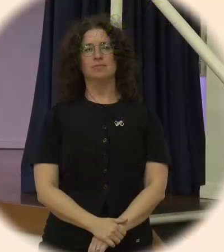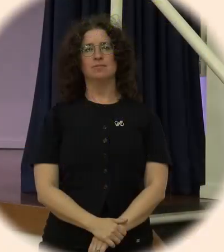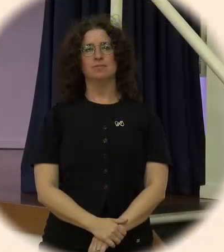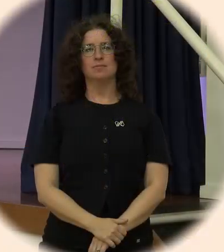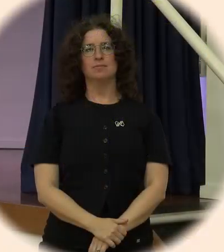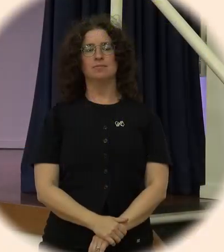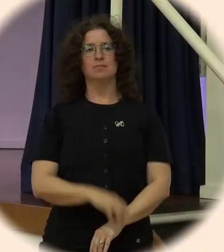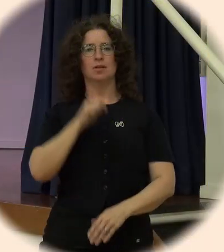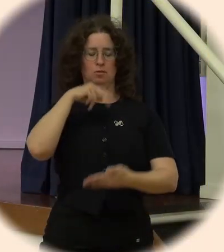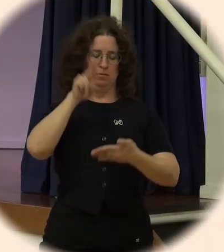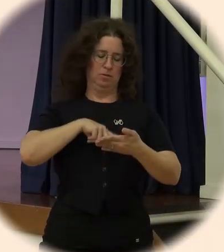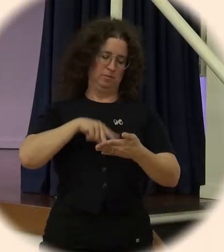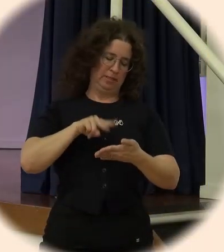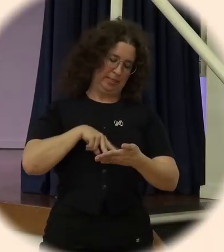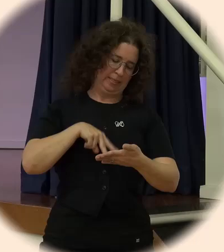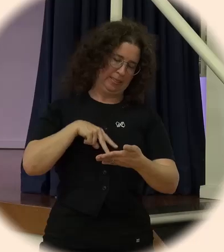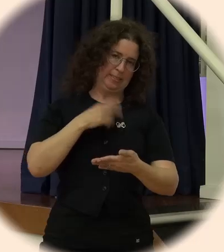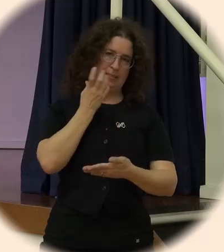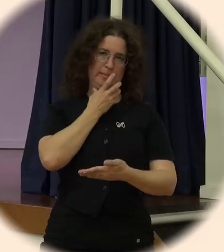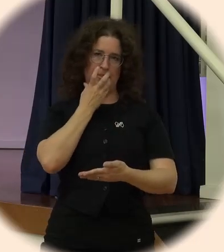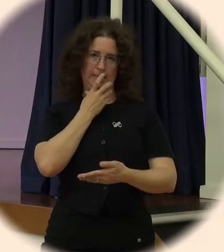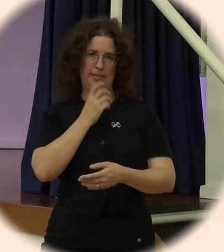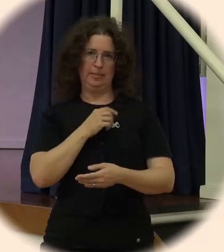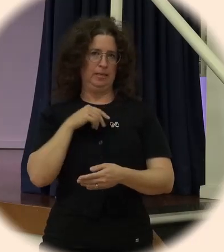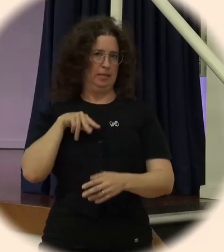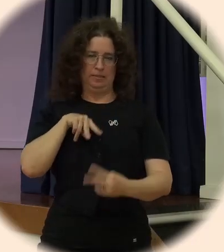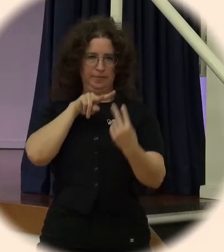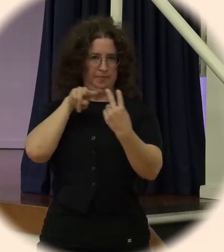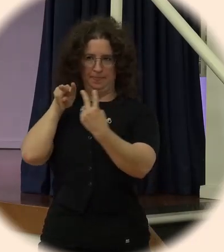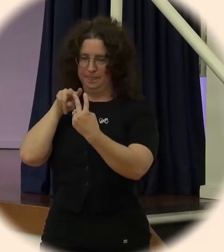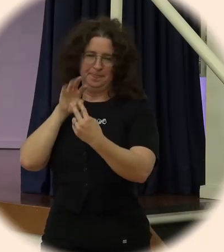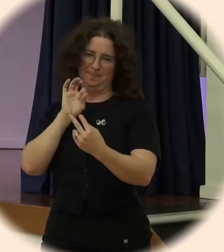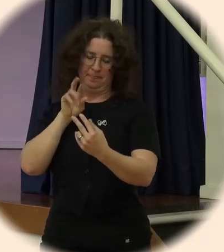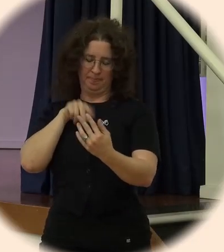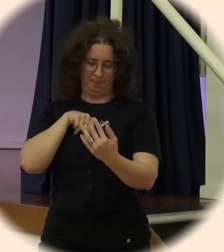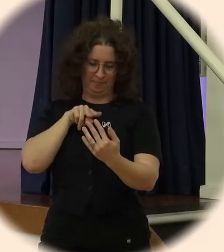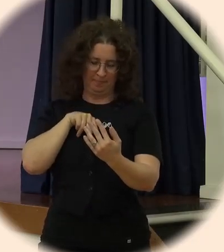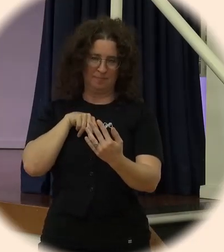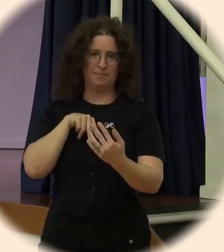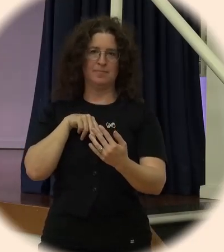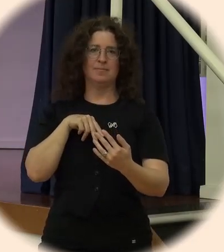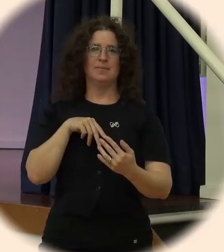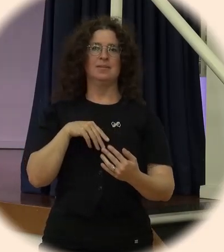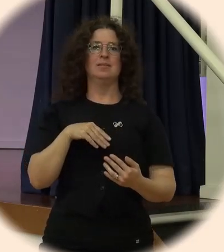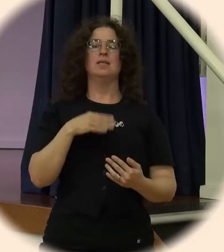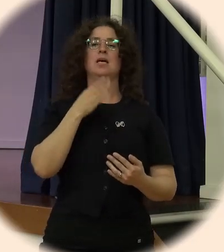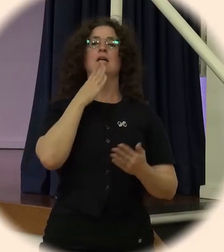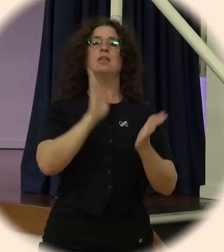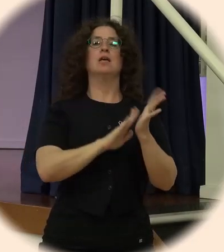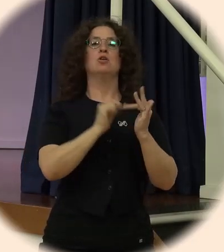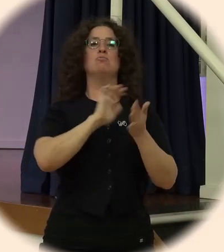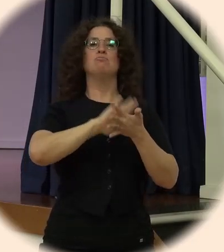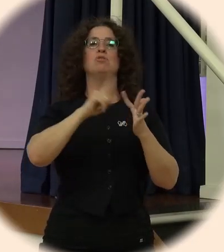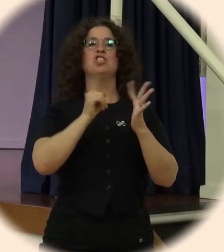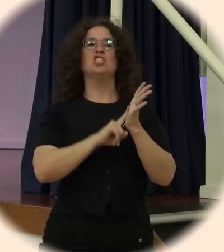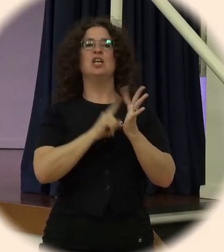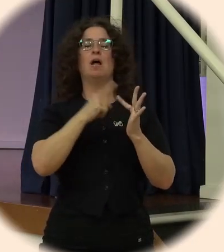It's going to be reading from my notes. I might make as much eye contact. I'll just shout out to Michelle for encouraging me to do the talk